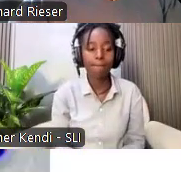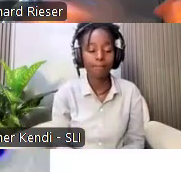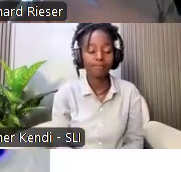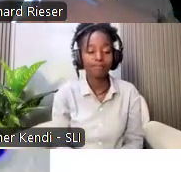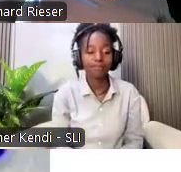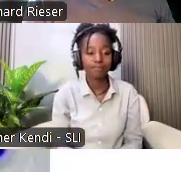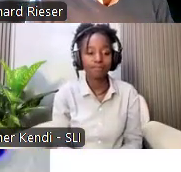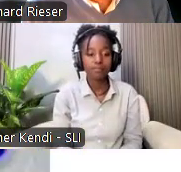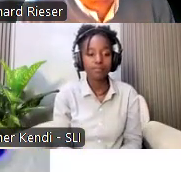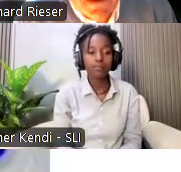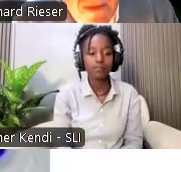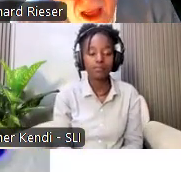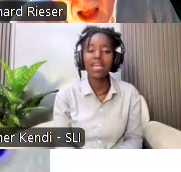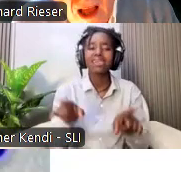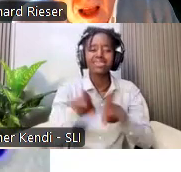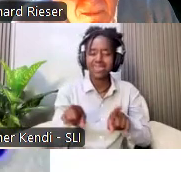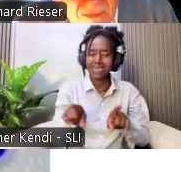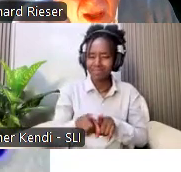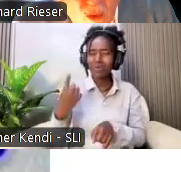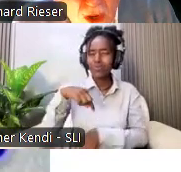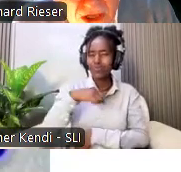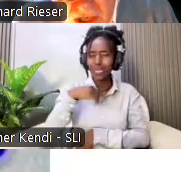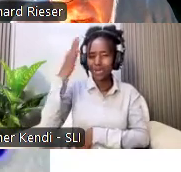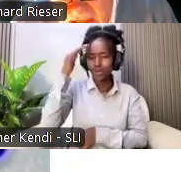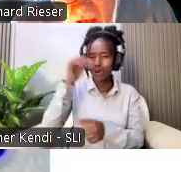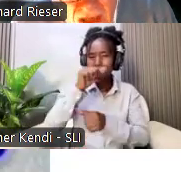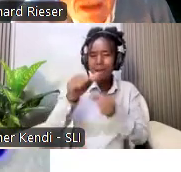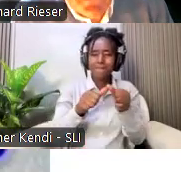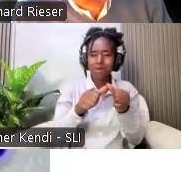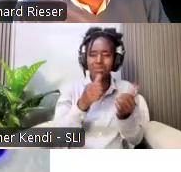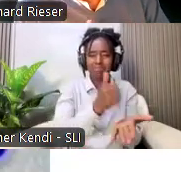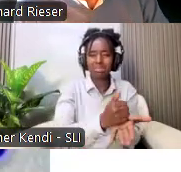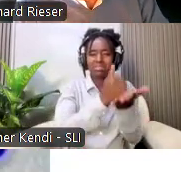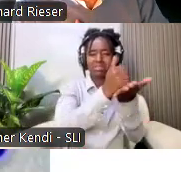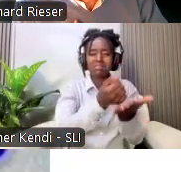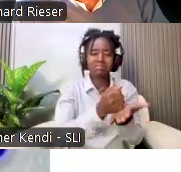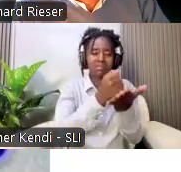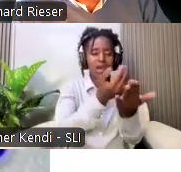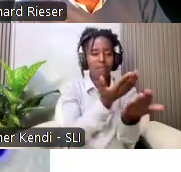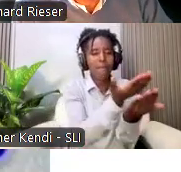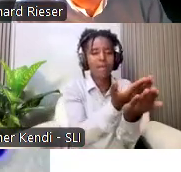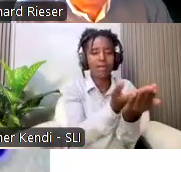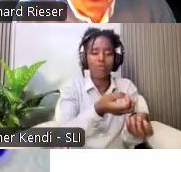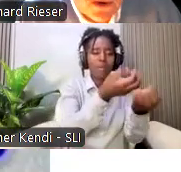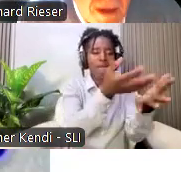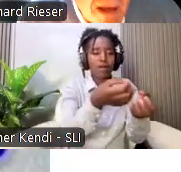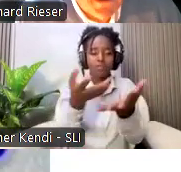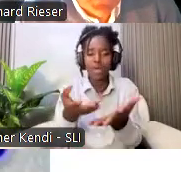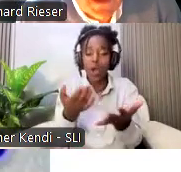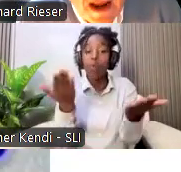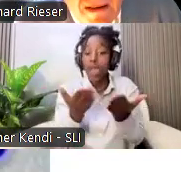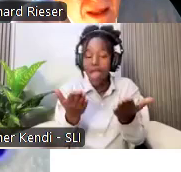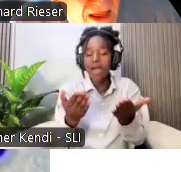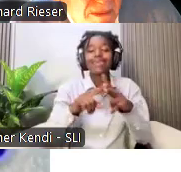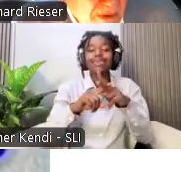And then we have this idea of charity, which started very much with those religions that I talked about,